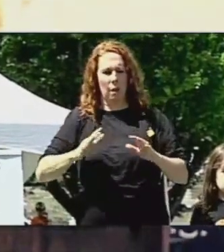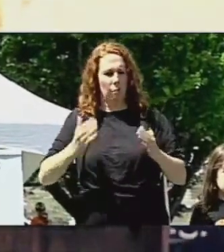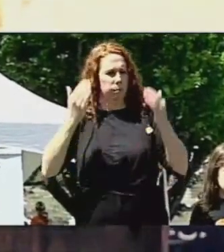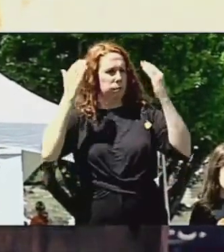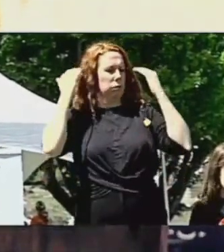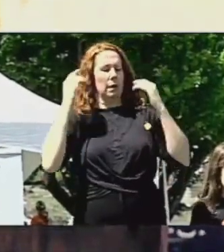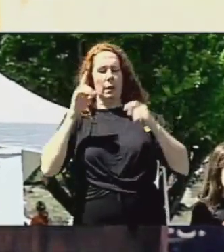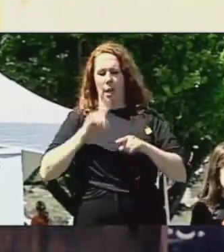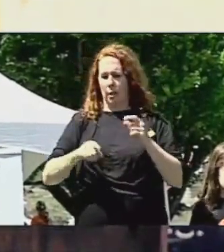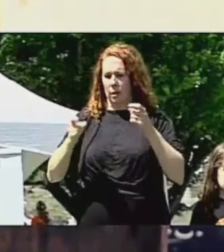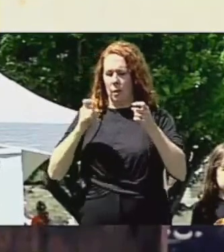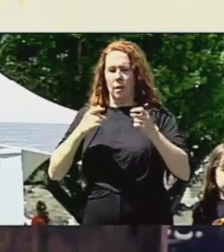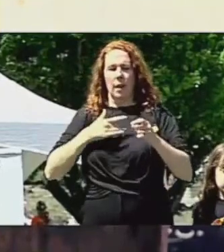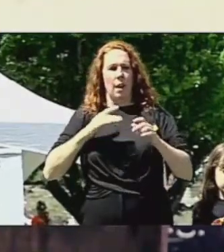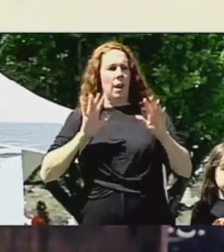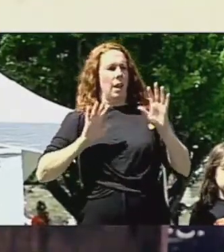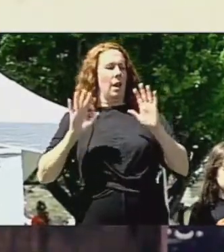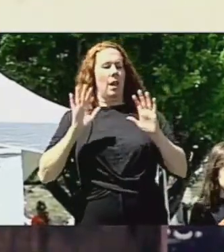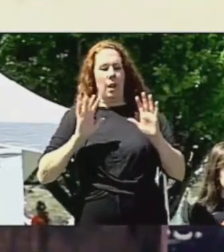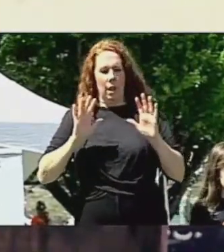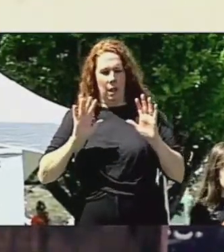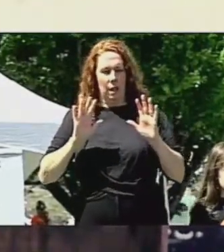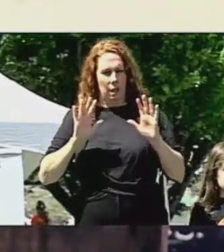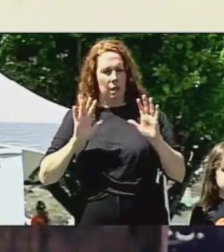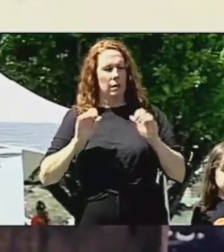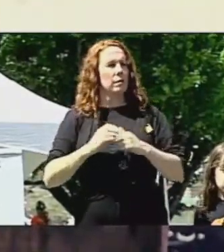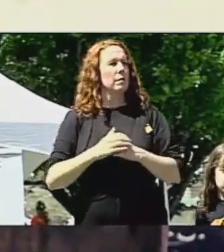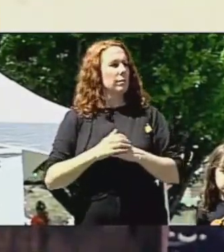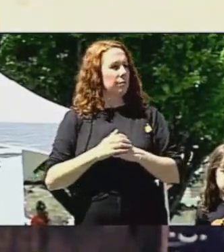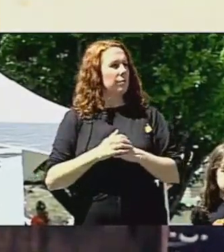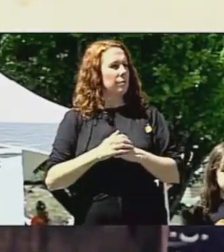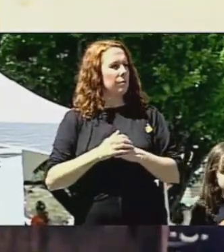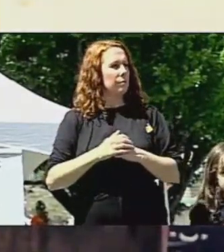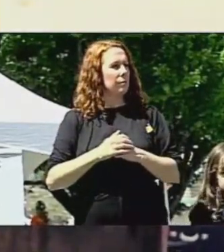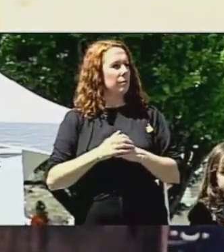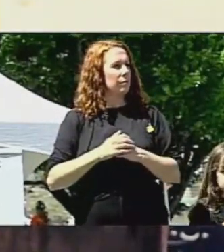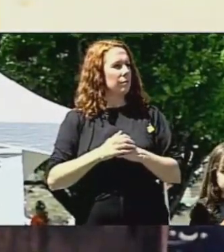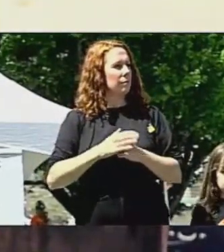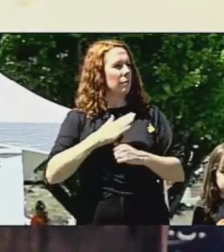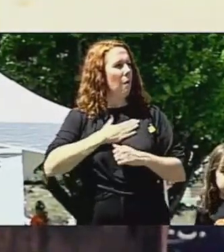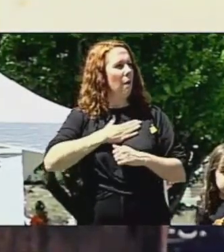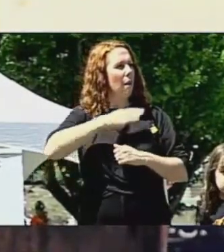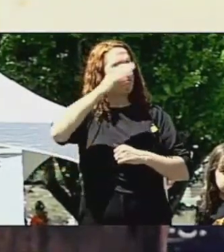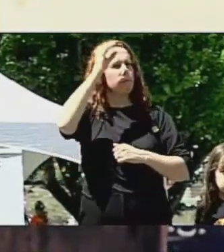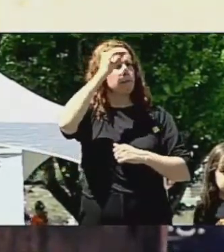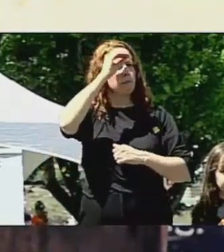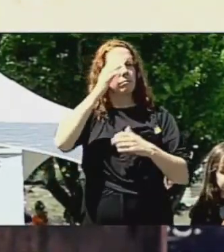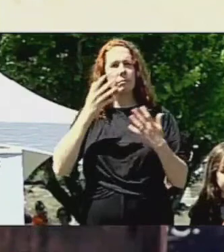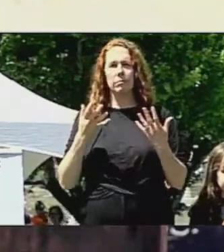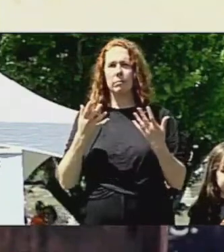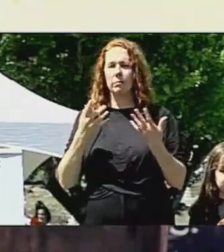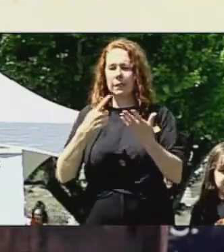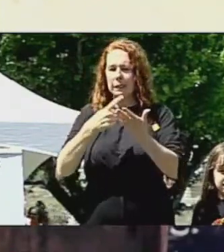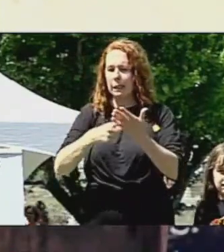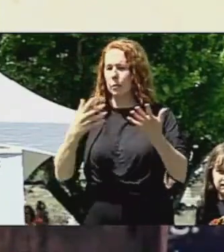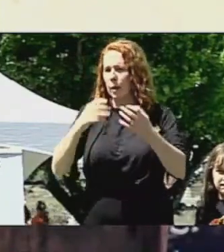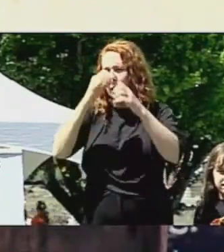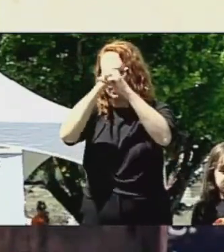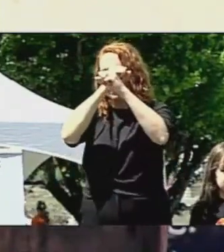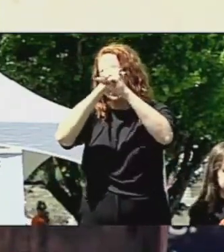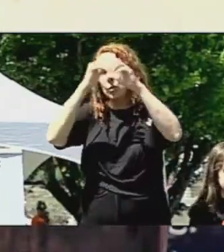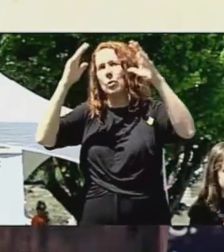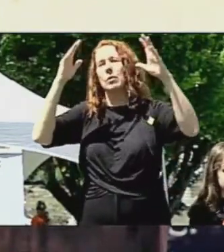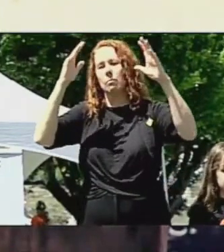they're out of our control. And I think that we talk a lot about our vision of